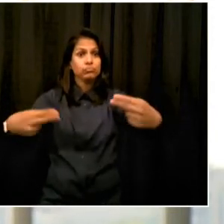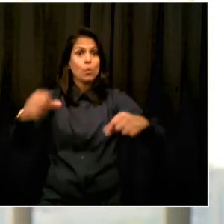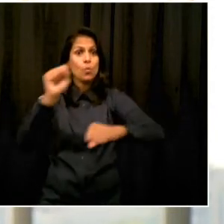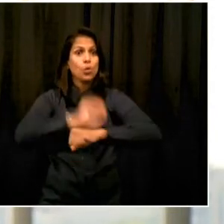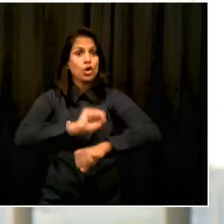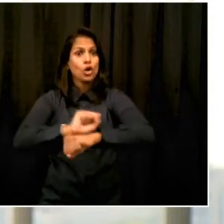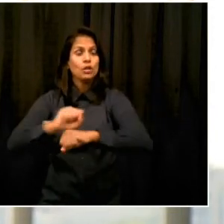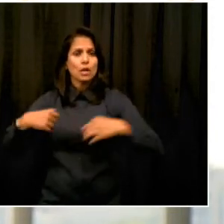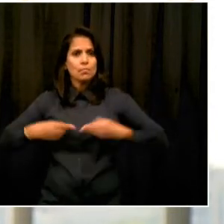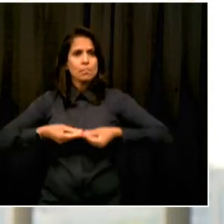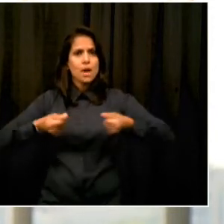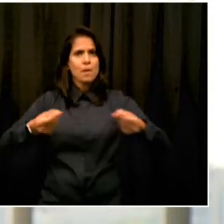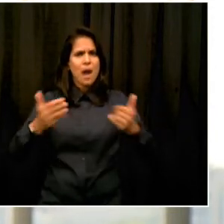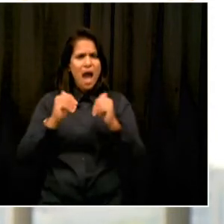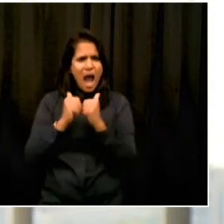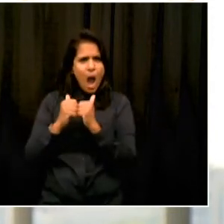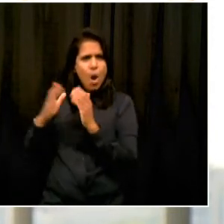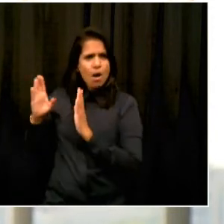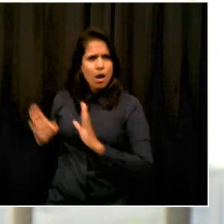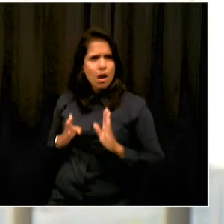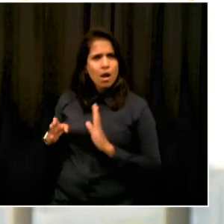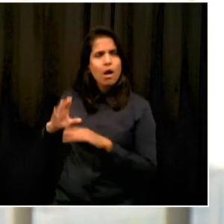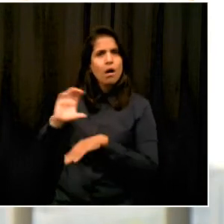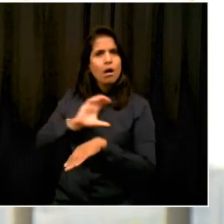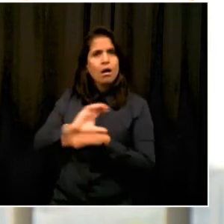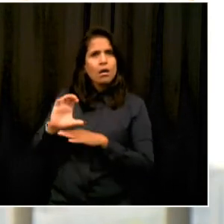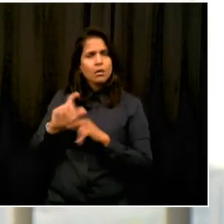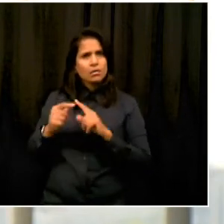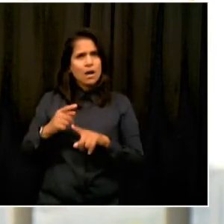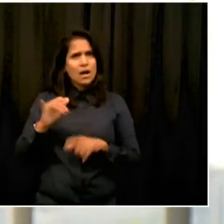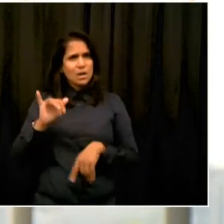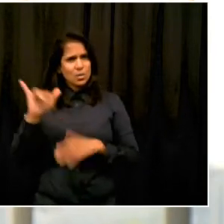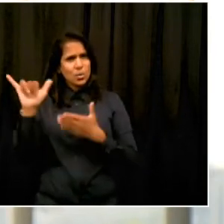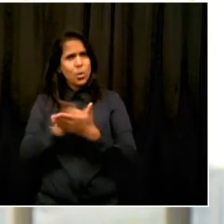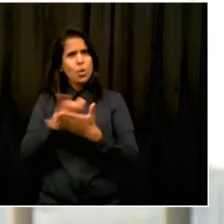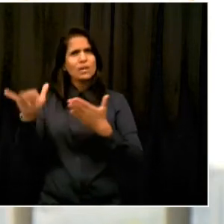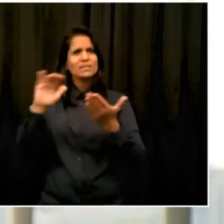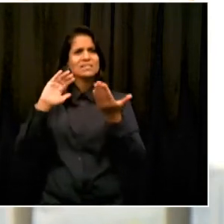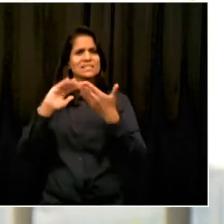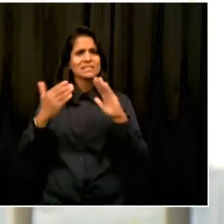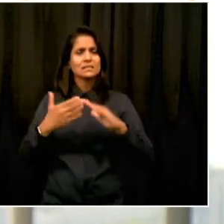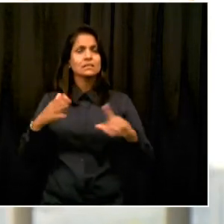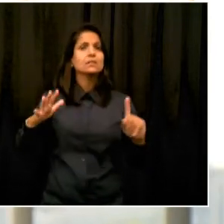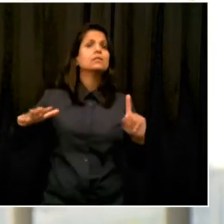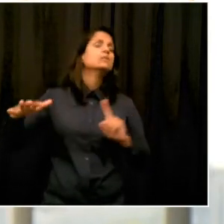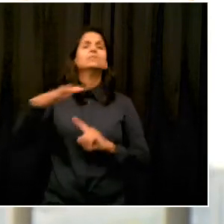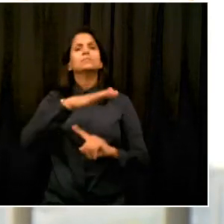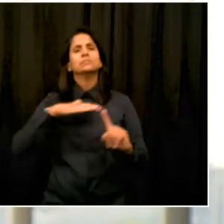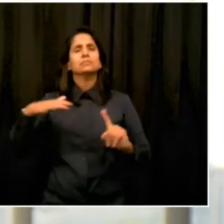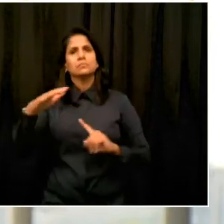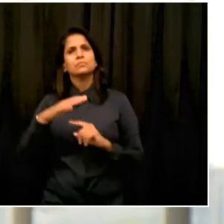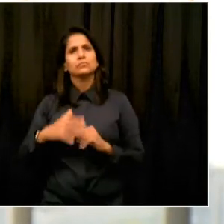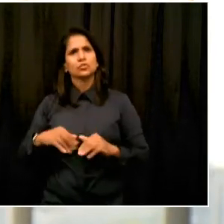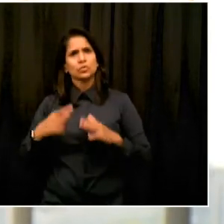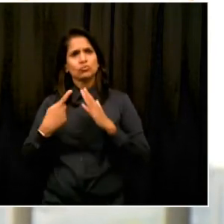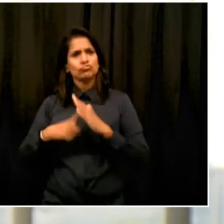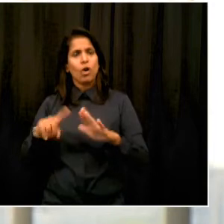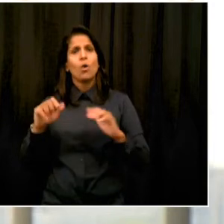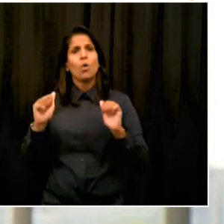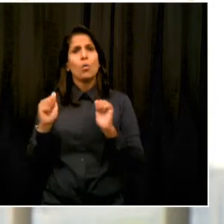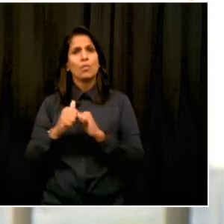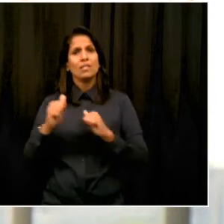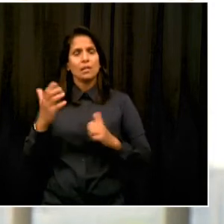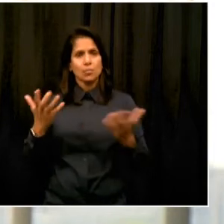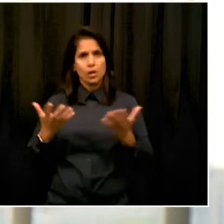core of our economic development strategy. So we will spark, as we have sparked before with life sciences,